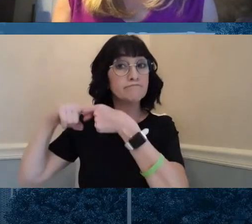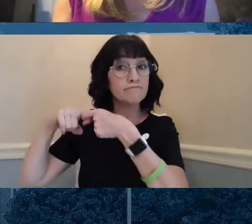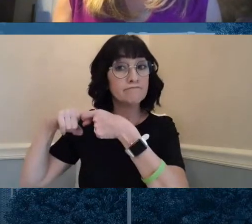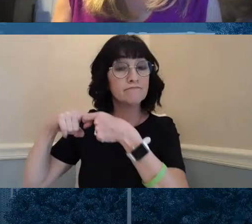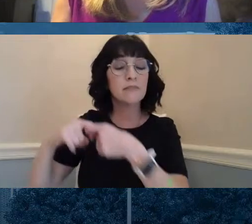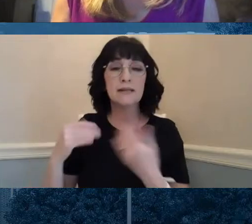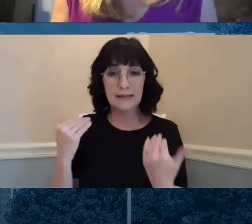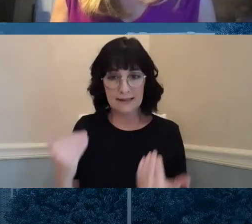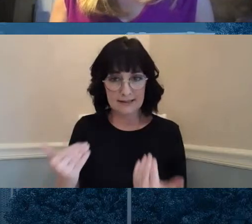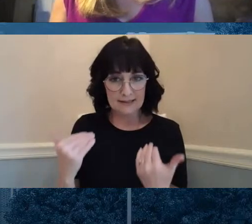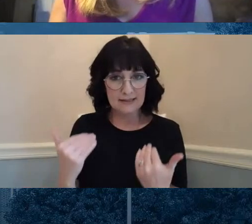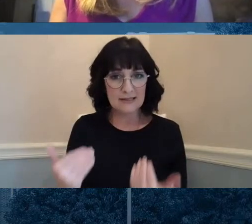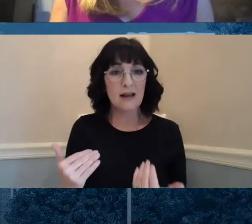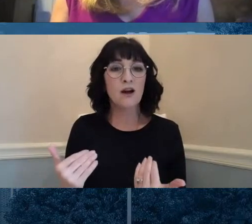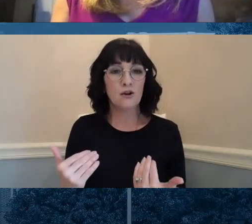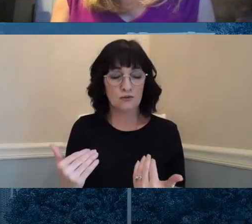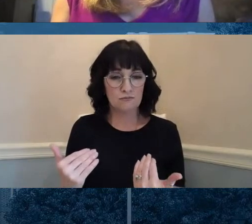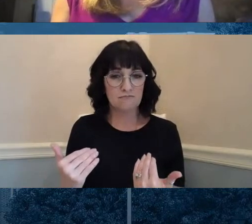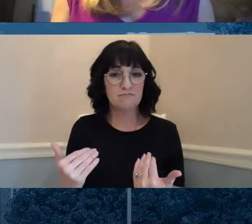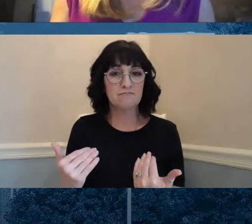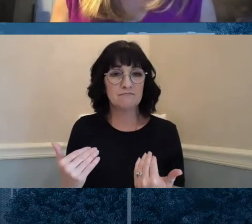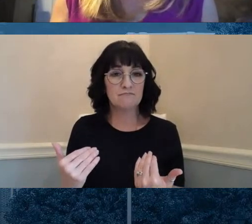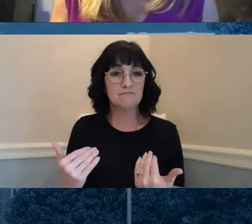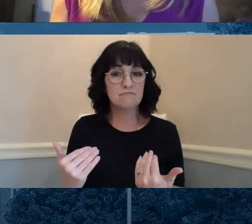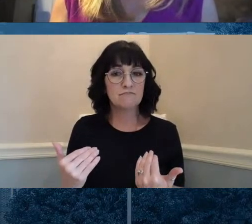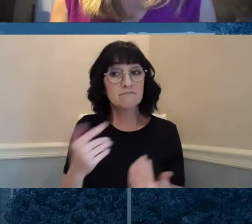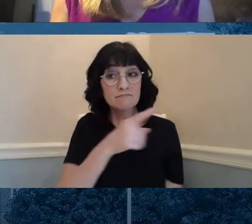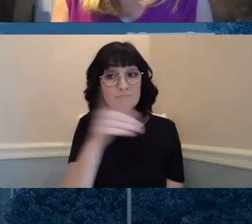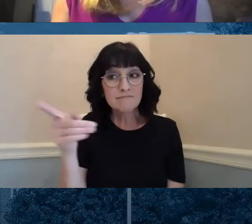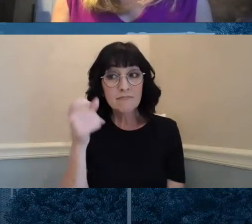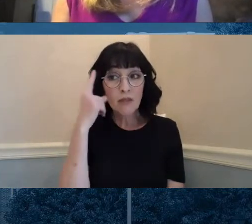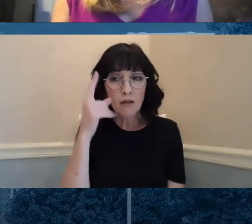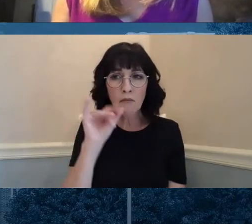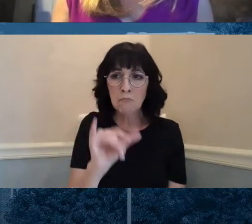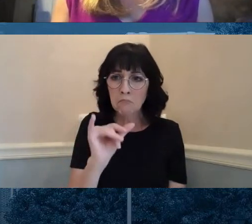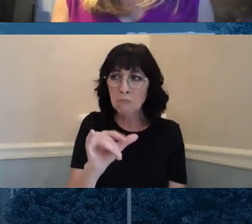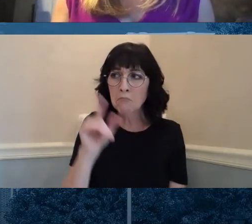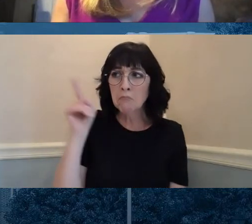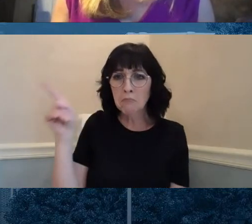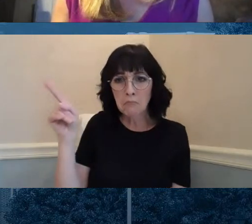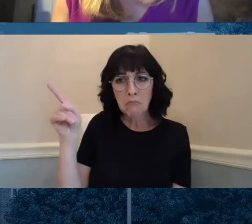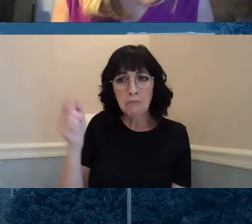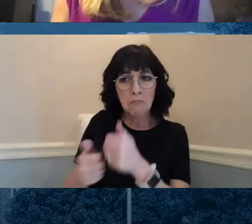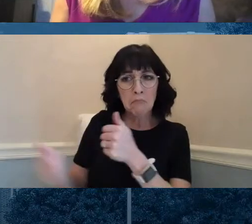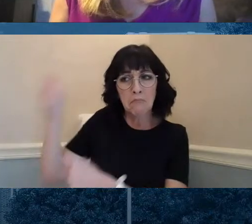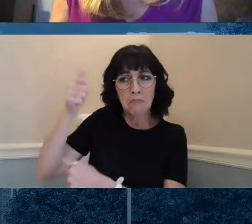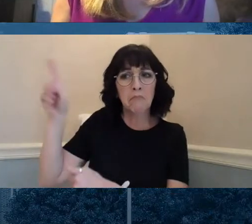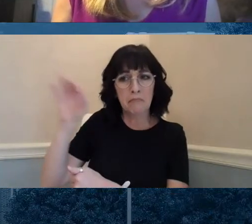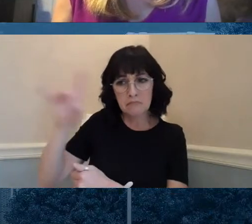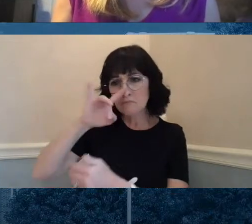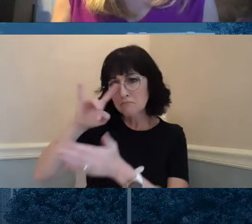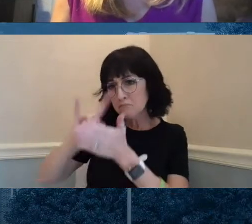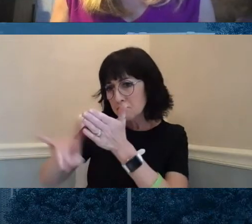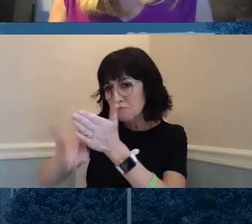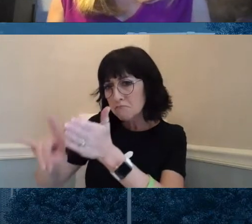that pause gives everyone confidence that the safety system worked. The issue which